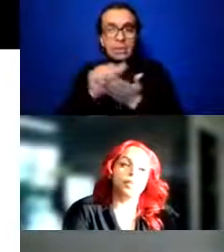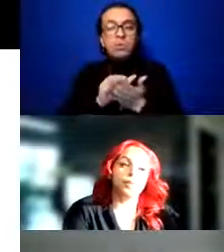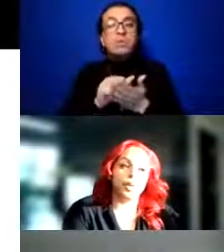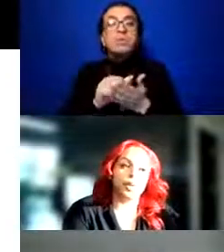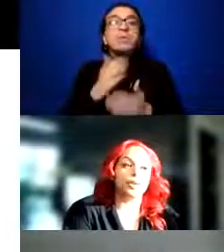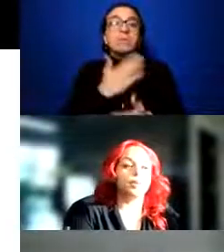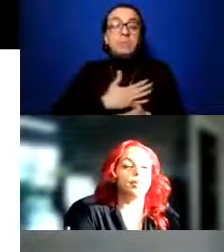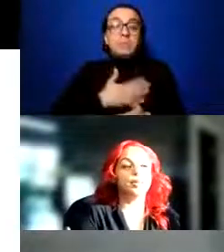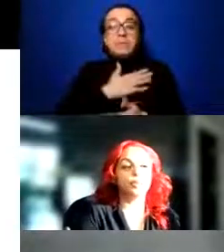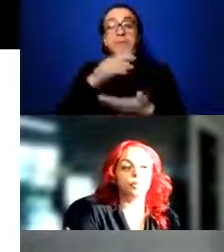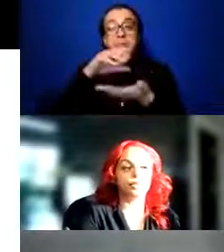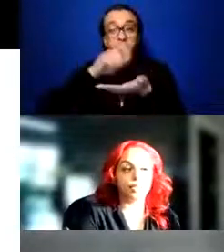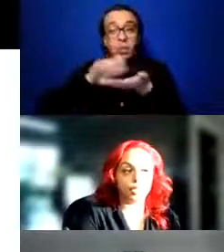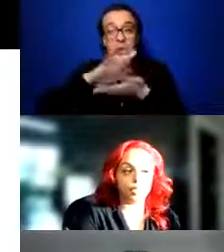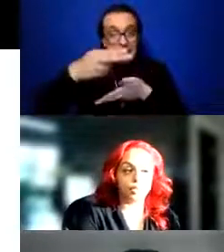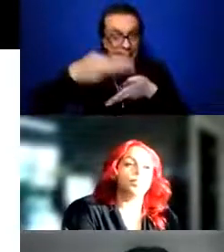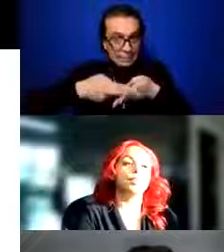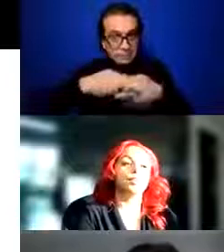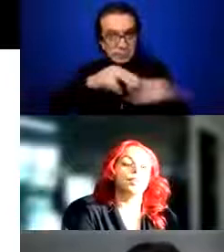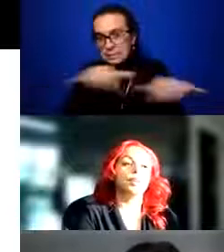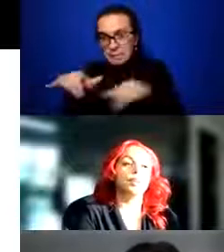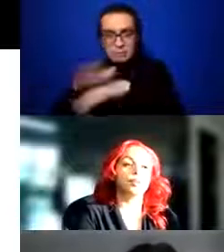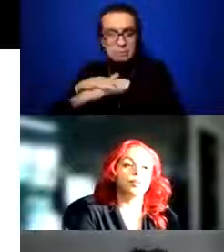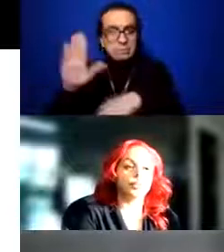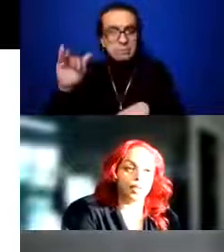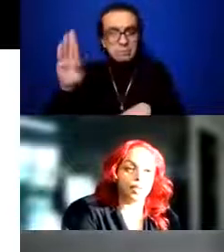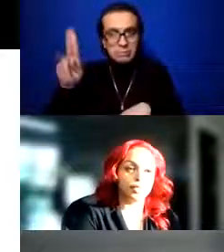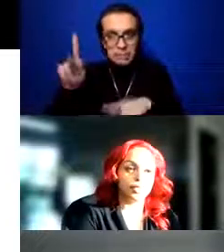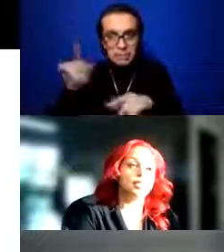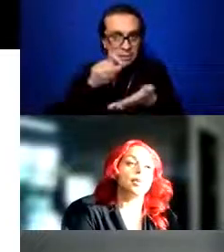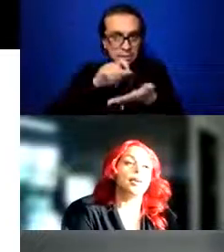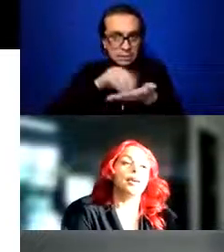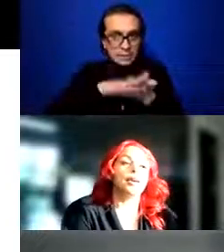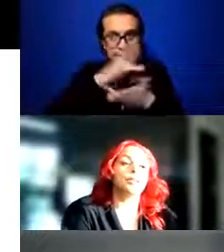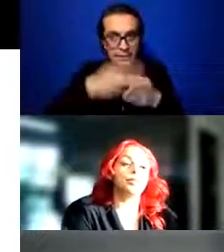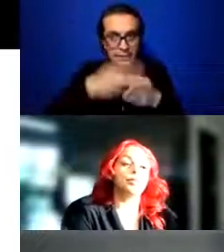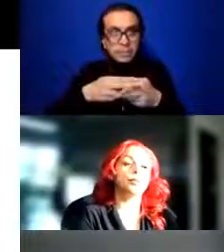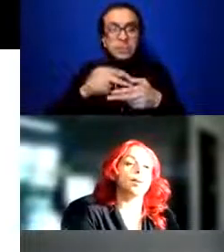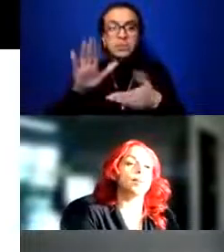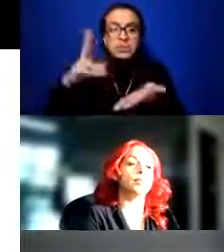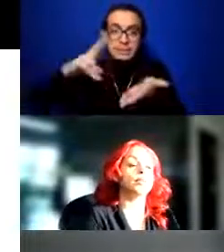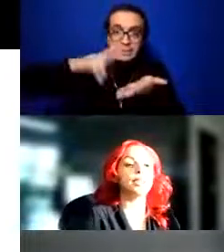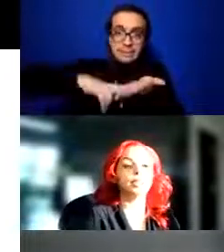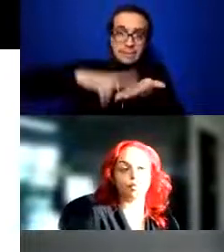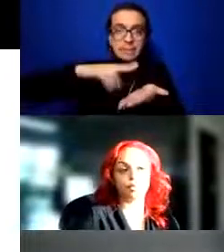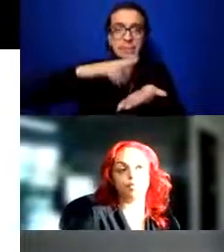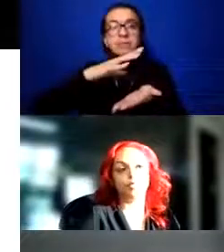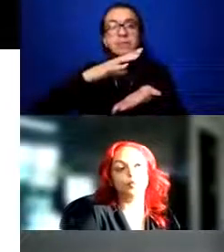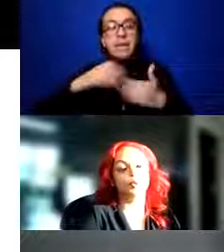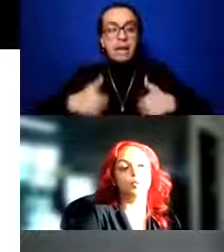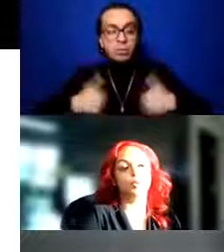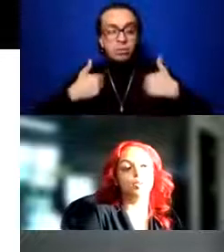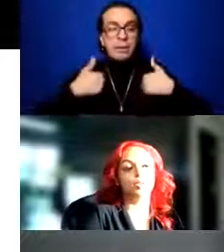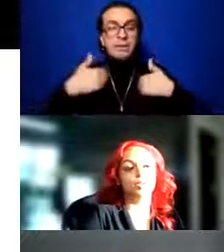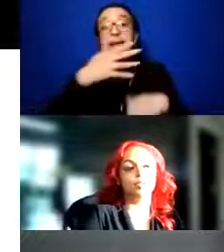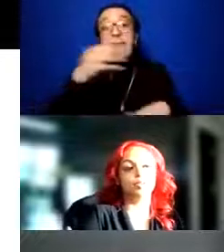appears on your bank, your signature, your address, and the date that you signed the